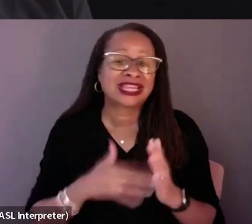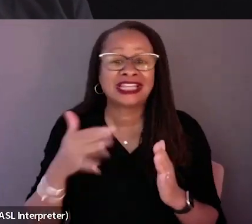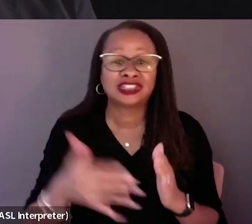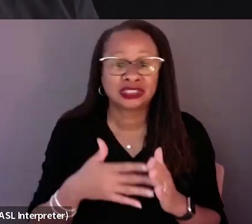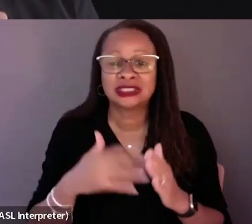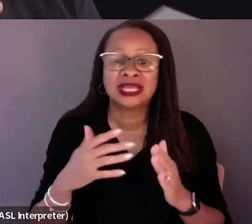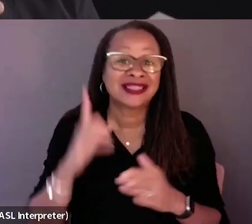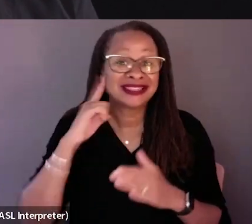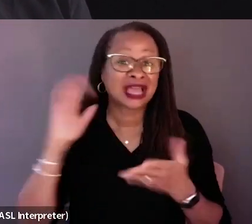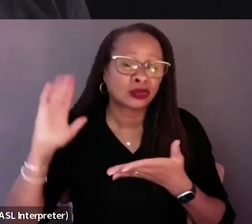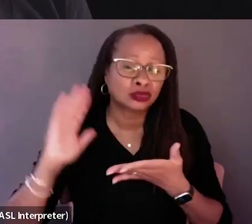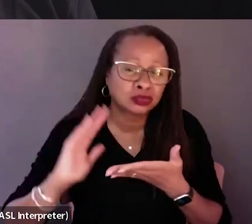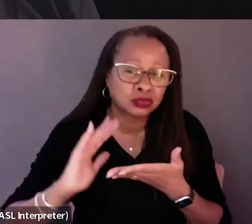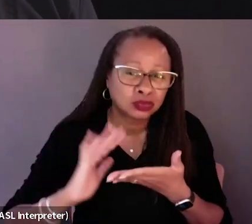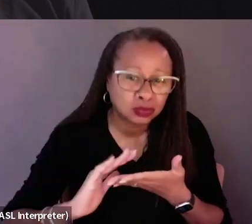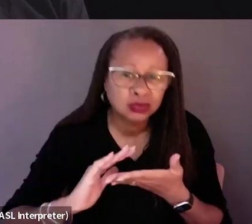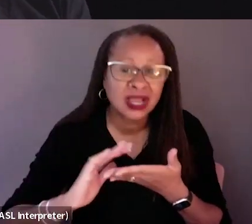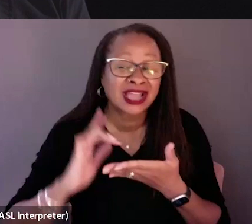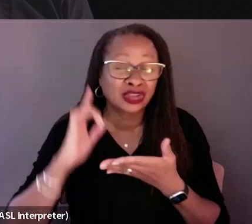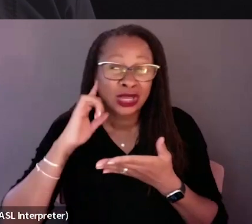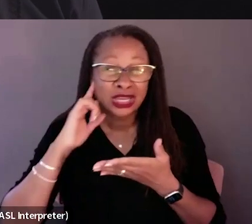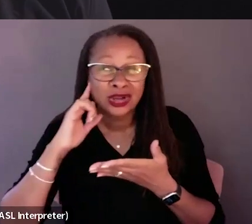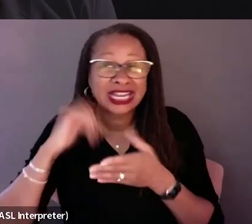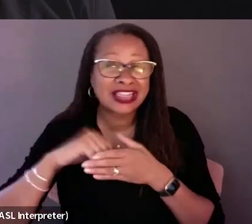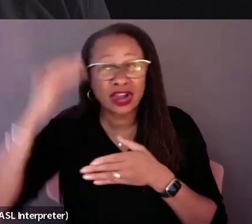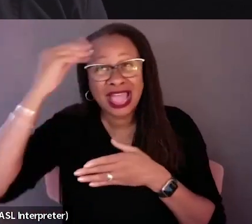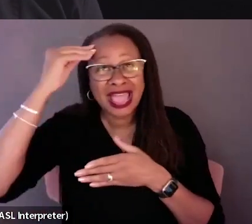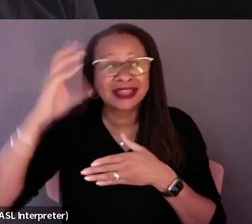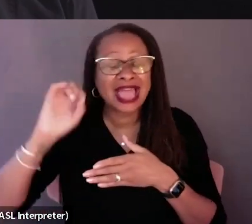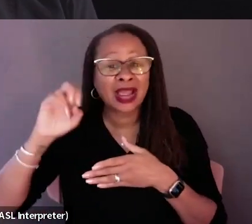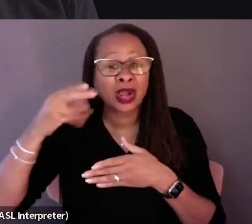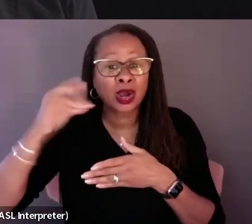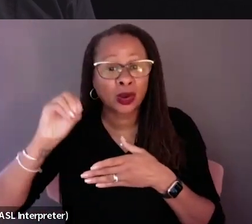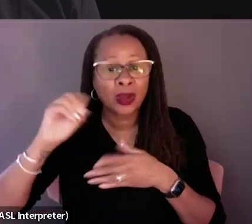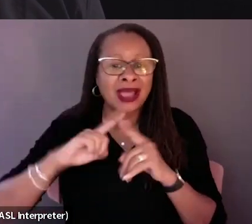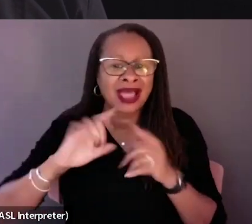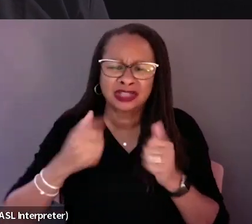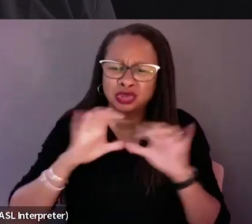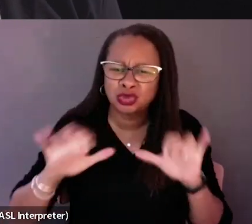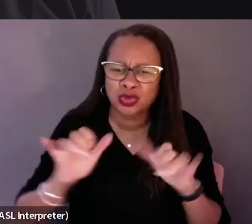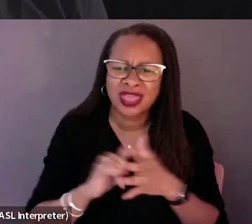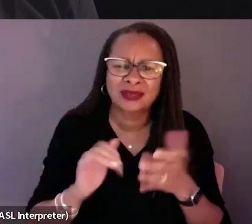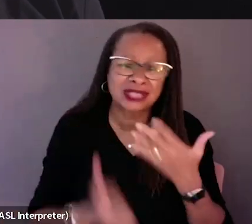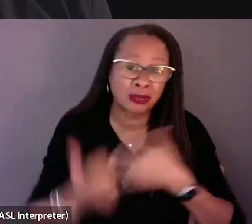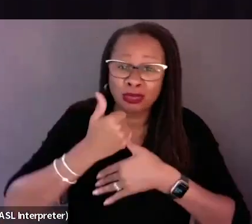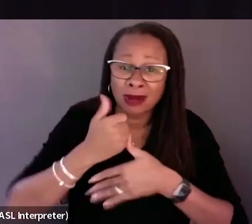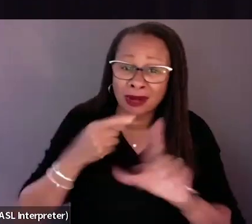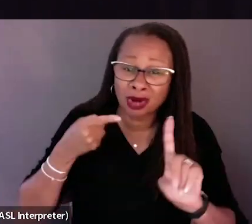the sounds. You feel like kind of the echo in their head. But how did you achieve that? And was that one of your primary